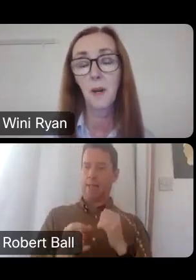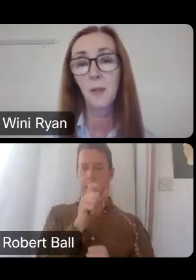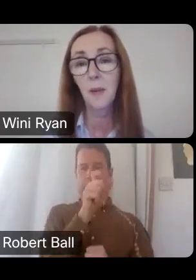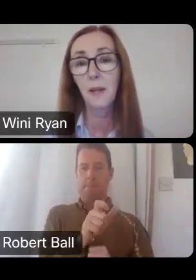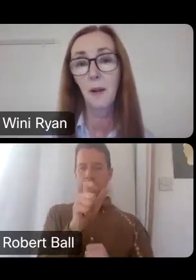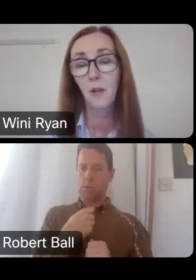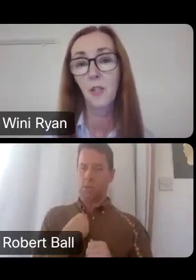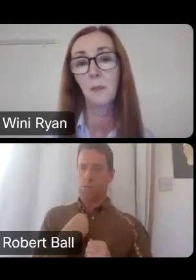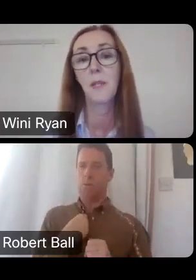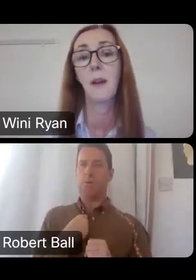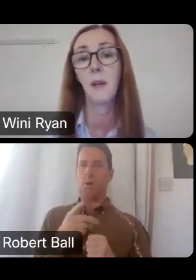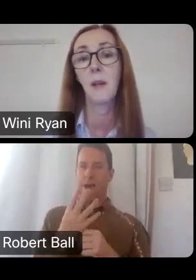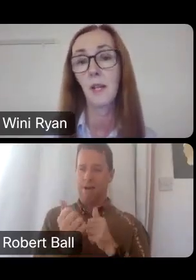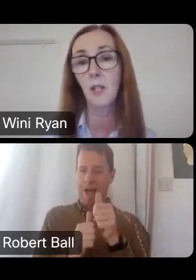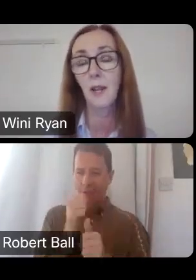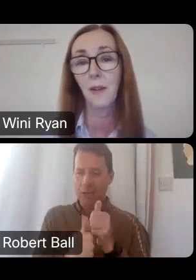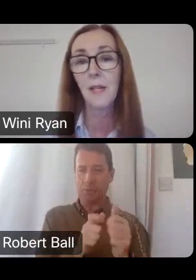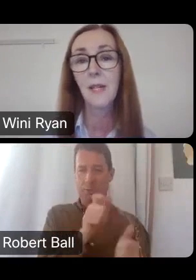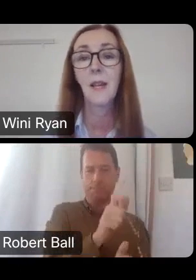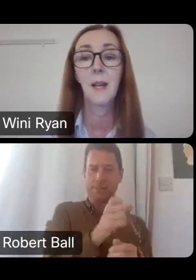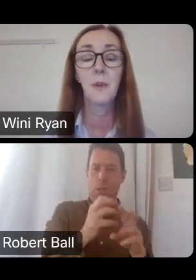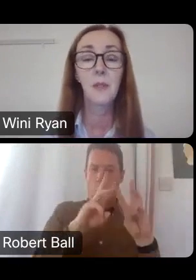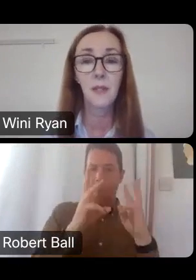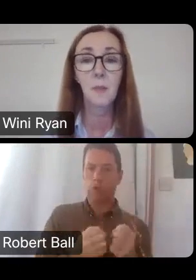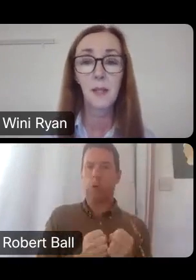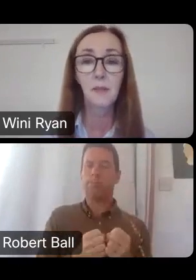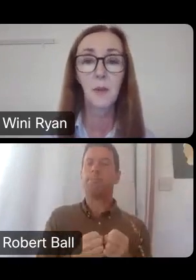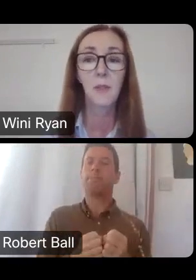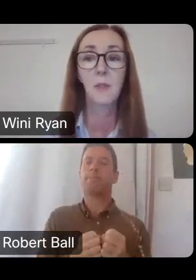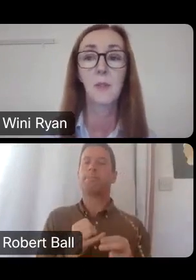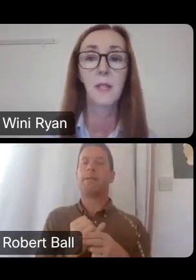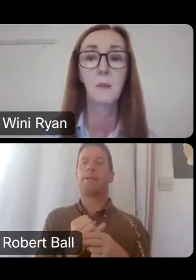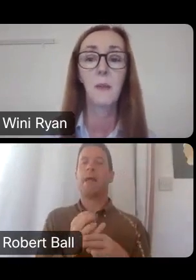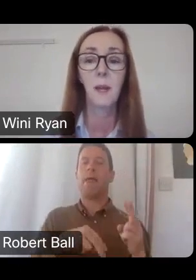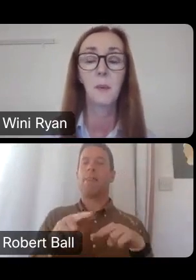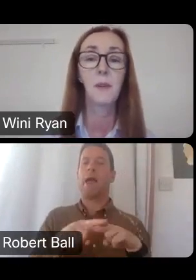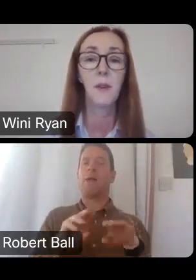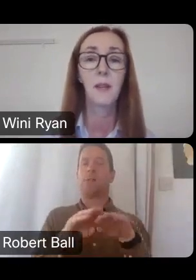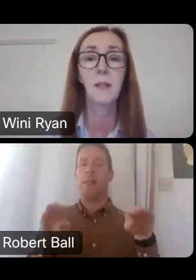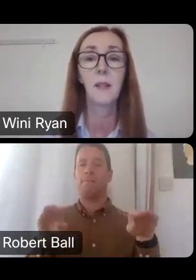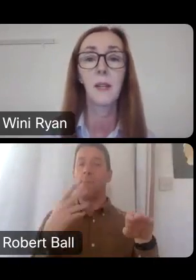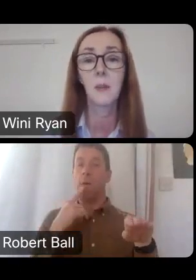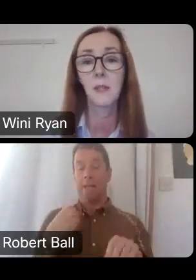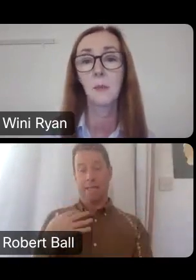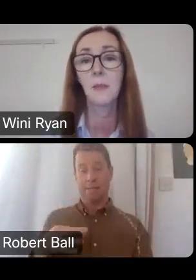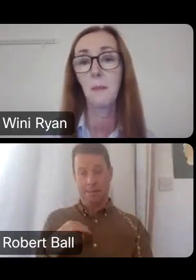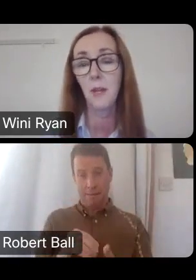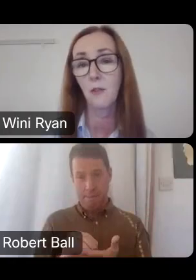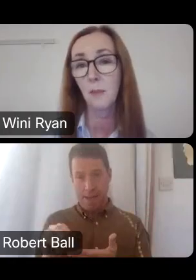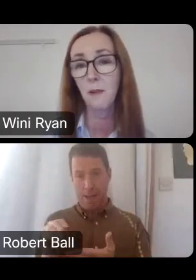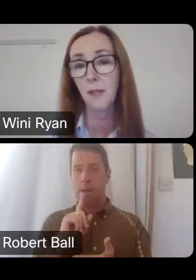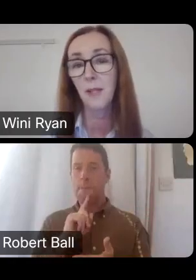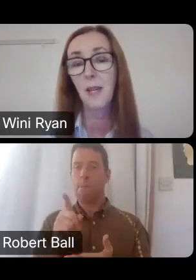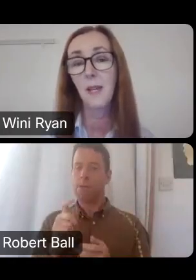as possible in our workshops now at national level. There is an expense, of course, associated with that, but we find that it gives participants a